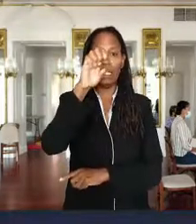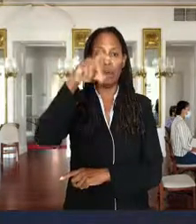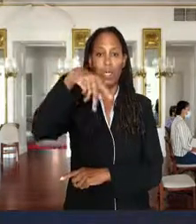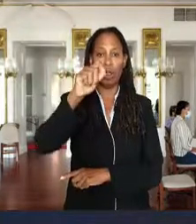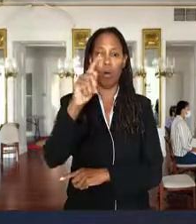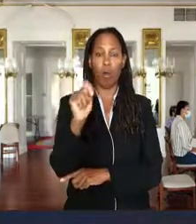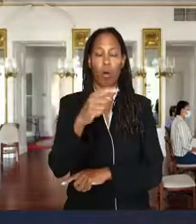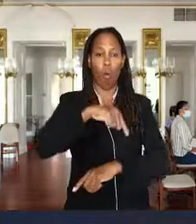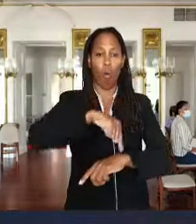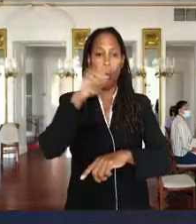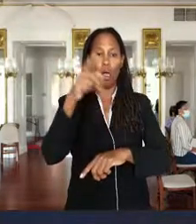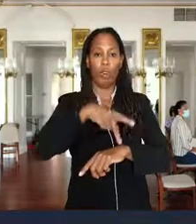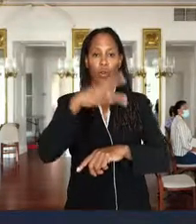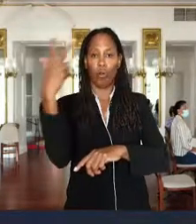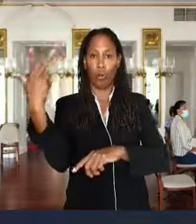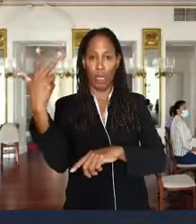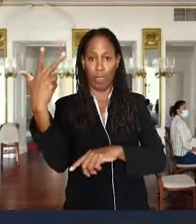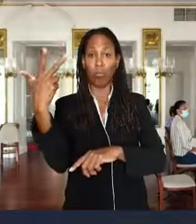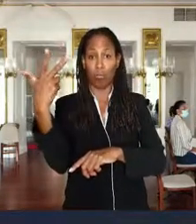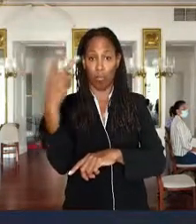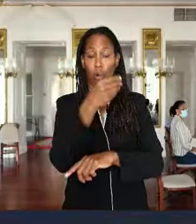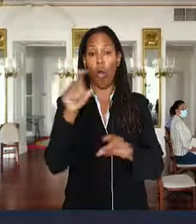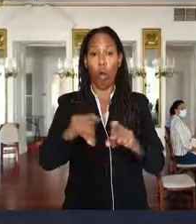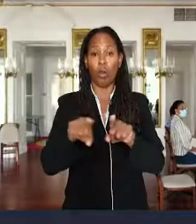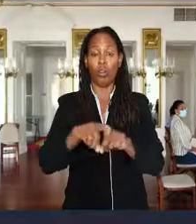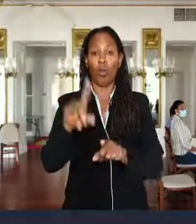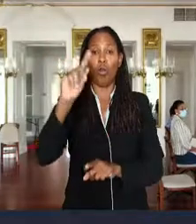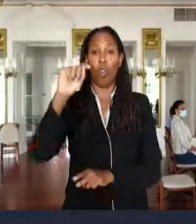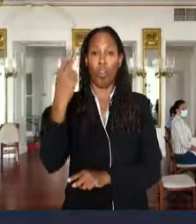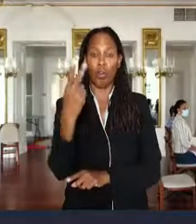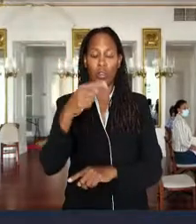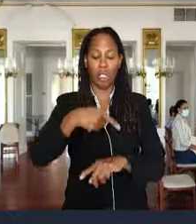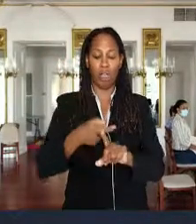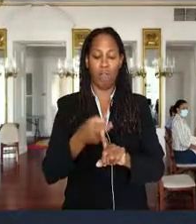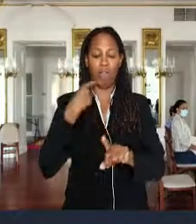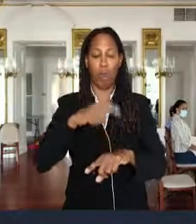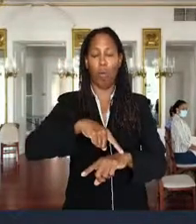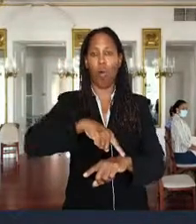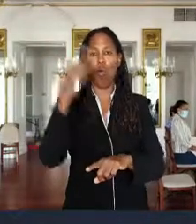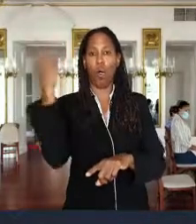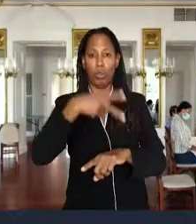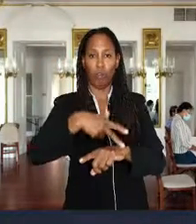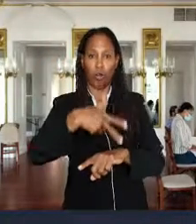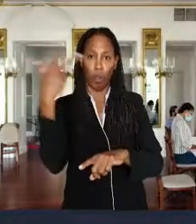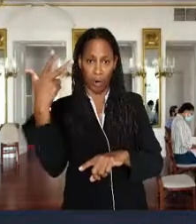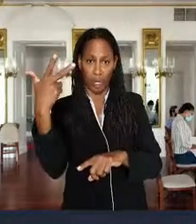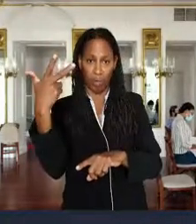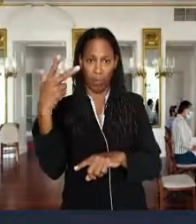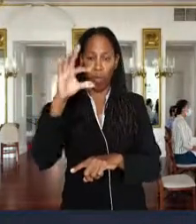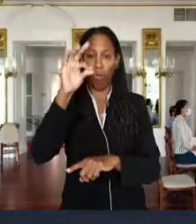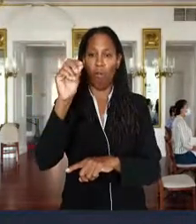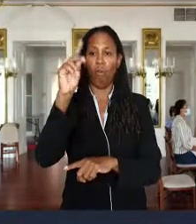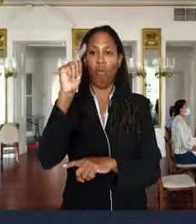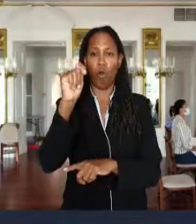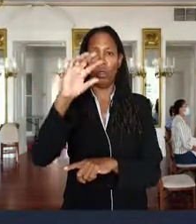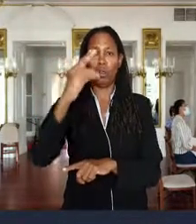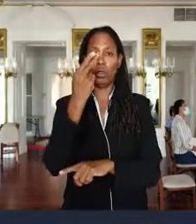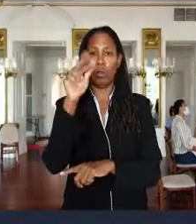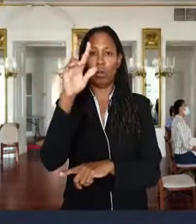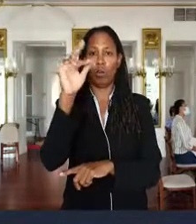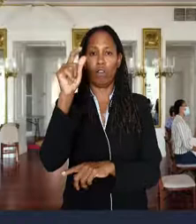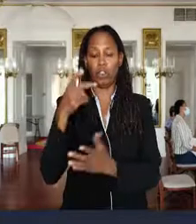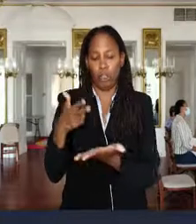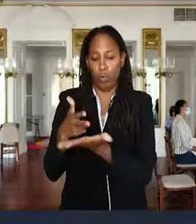Ford Christian parking lot on Thursday from 1 p.m. to 3 p.m. and that's July 1st.